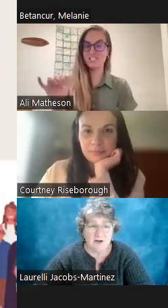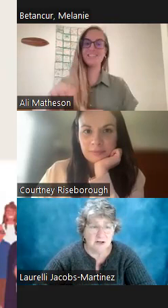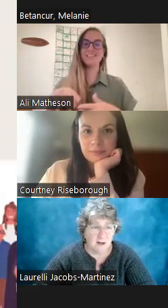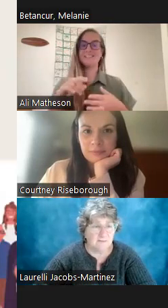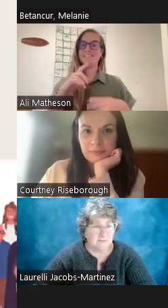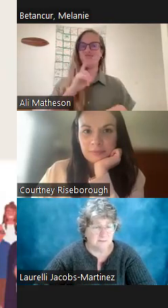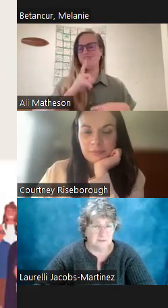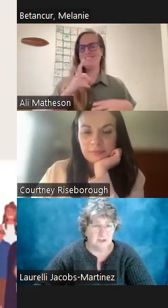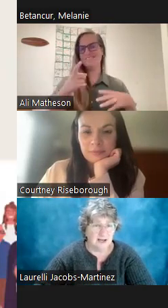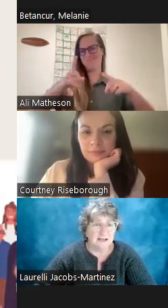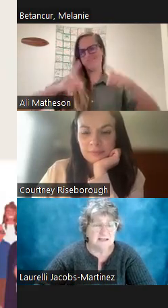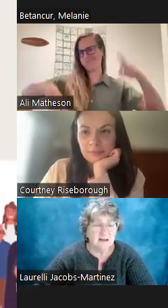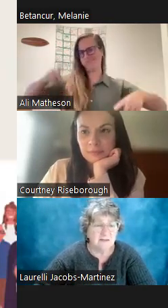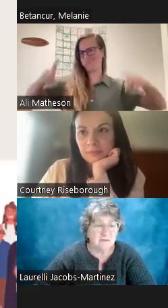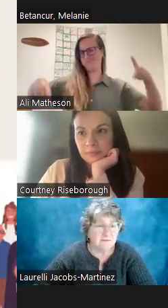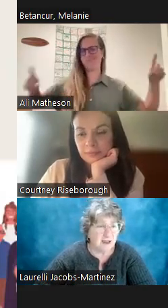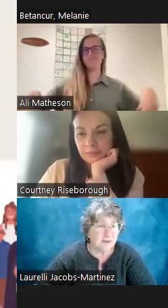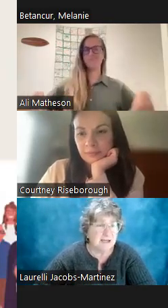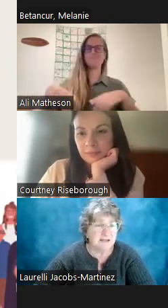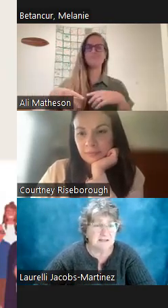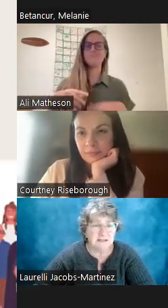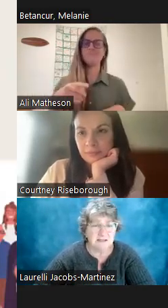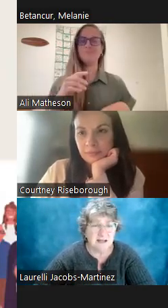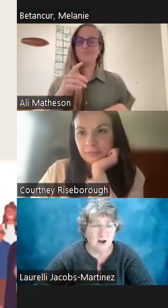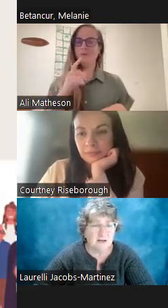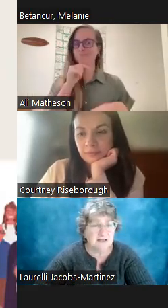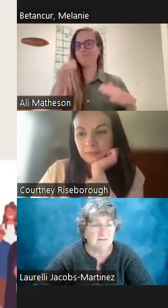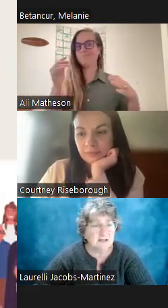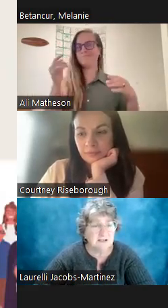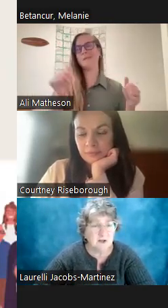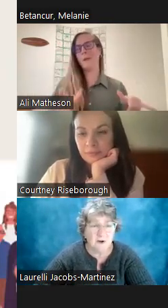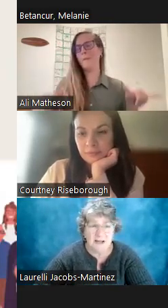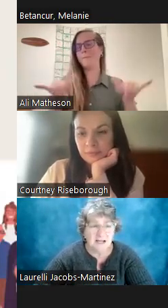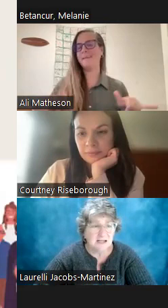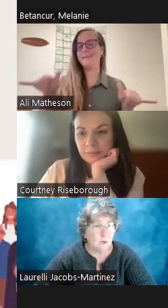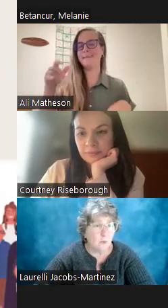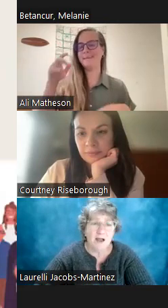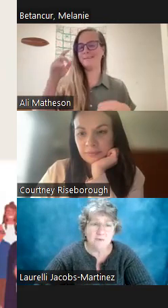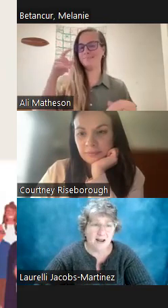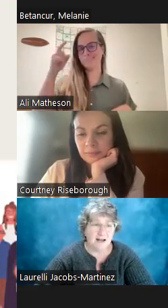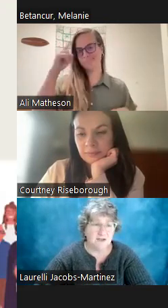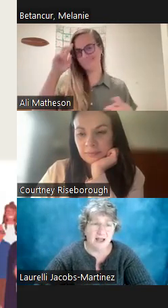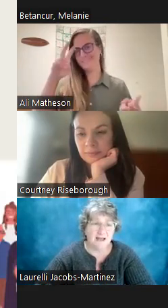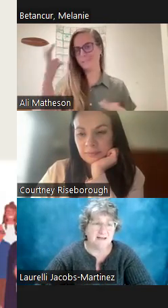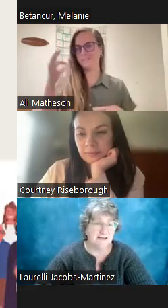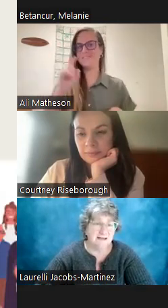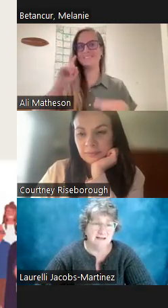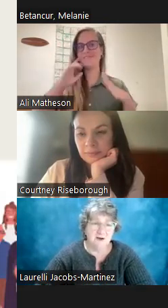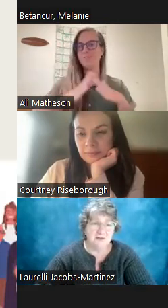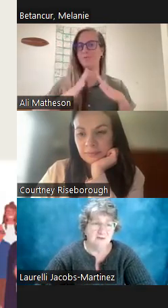are genetically deaf through family, and it's inherited deafness. So it's a wide range,